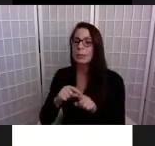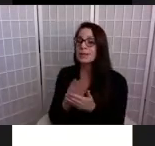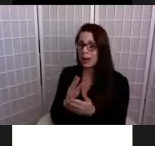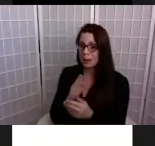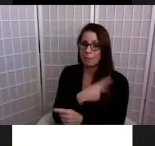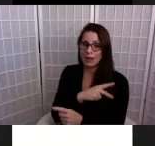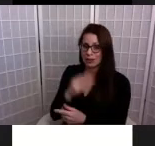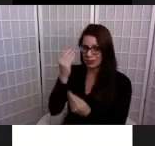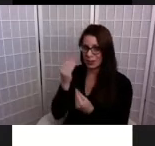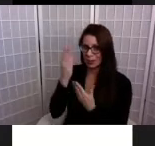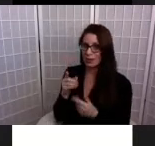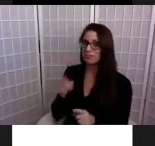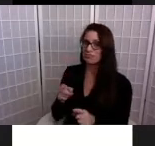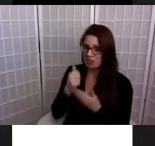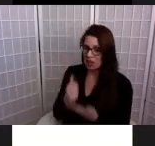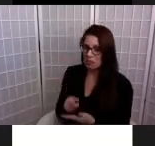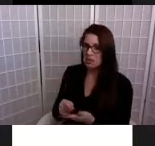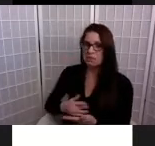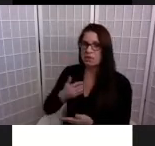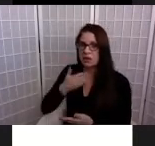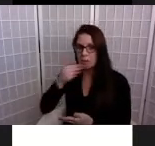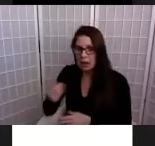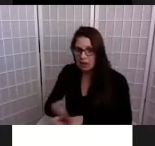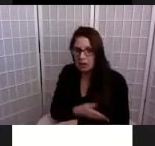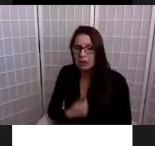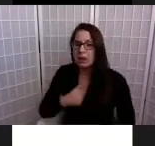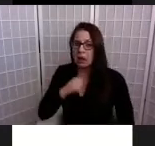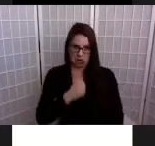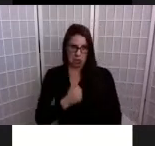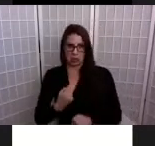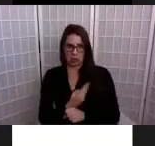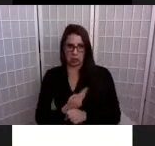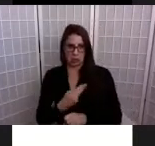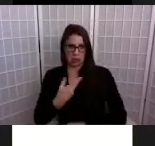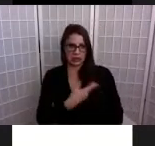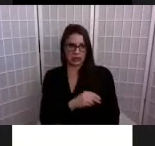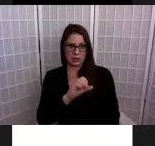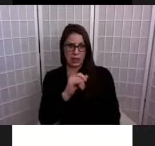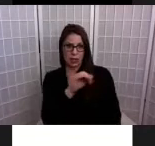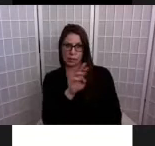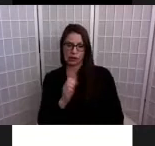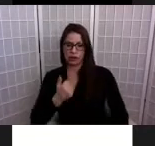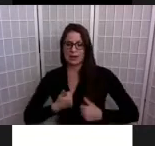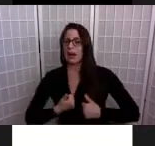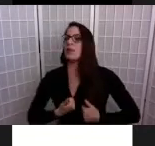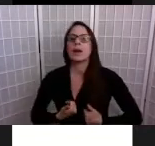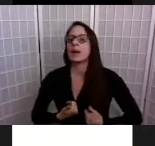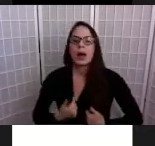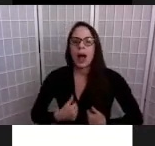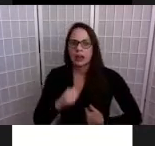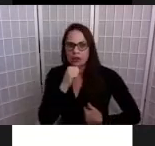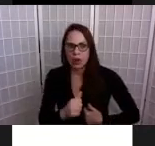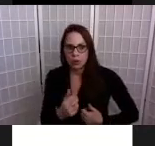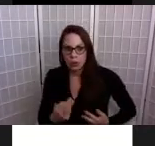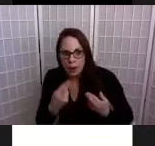again, routinely do not use acupuncture, but patients ask me about it. And while I won't recommend it, I certainly don't object to it. And